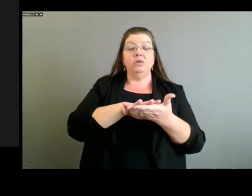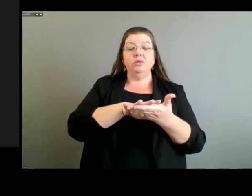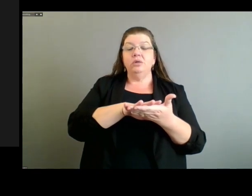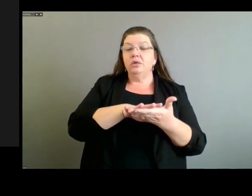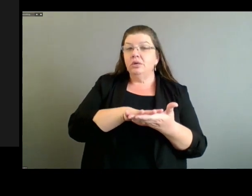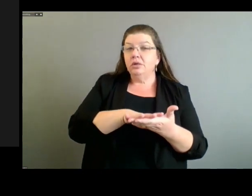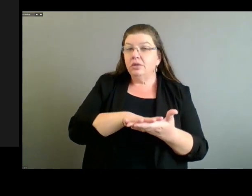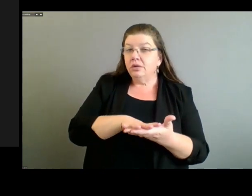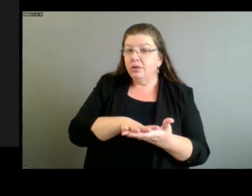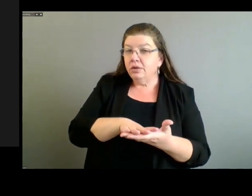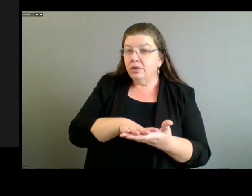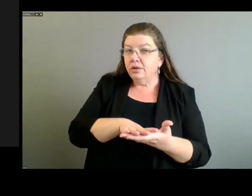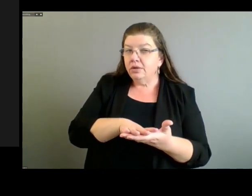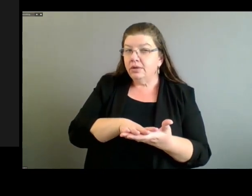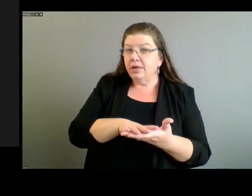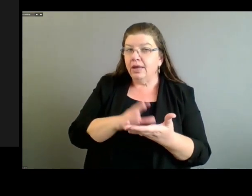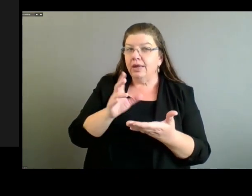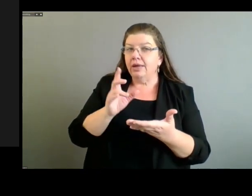backlogged from January?